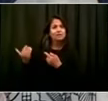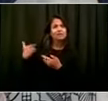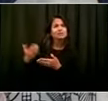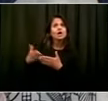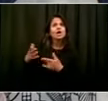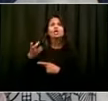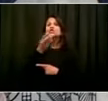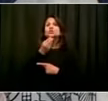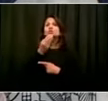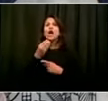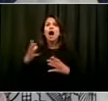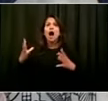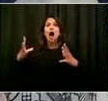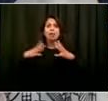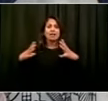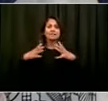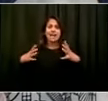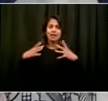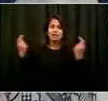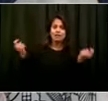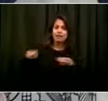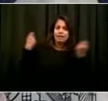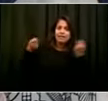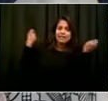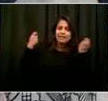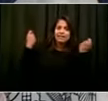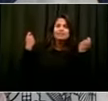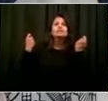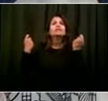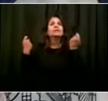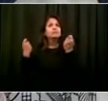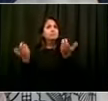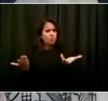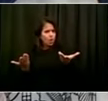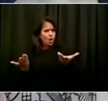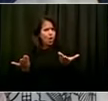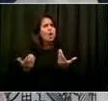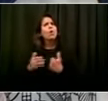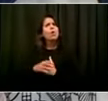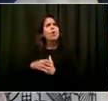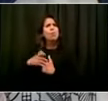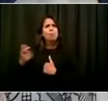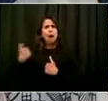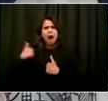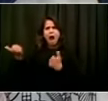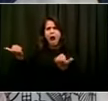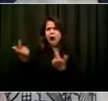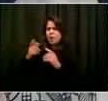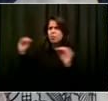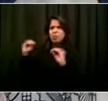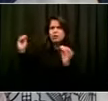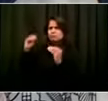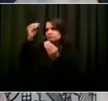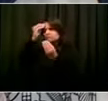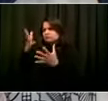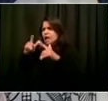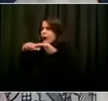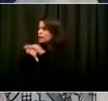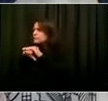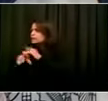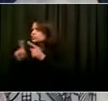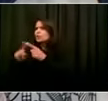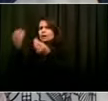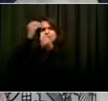night. I'm just wondering, since your proposed announcement anyway wasn't going to kick in till Wednesday, why was this not